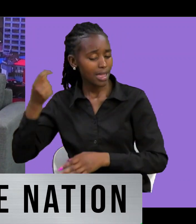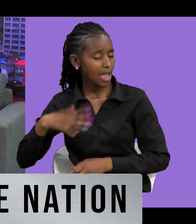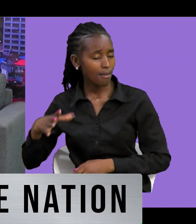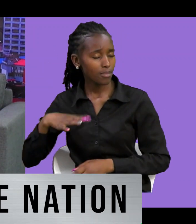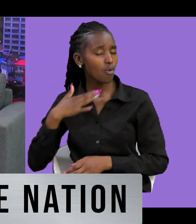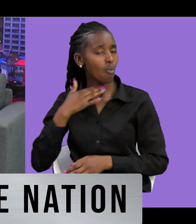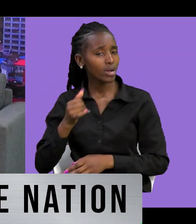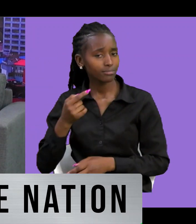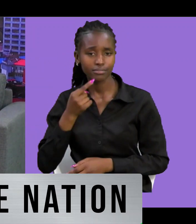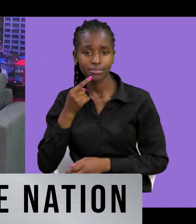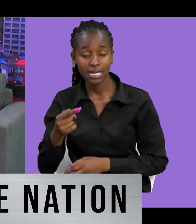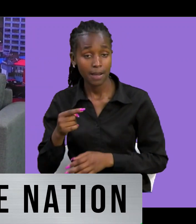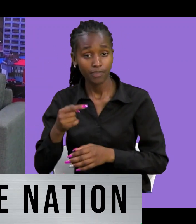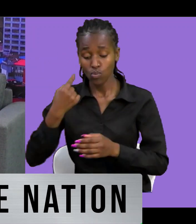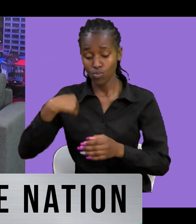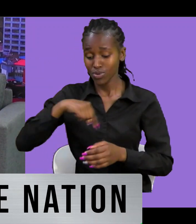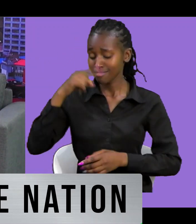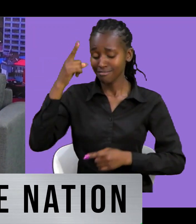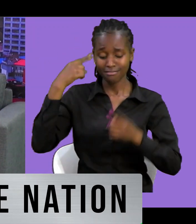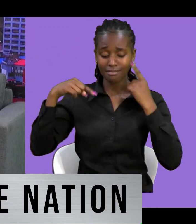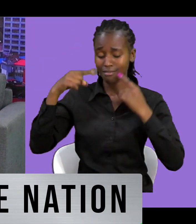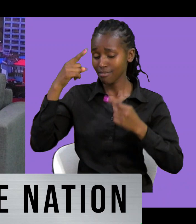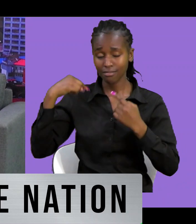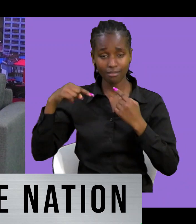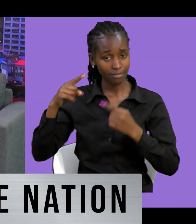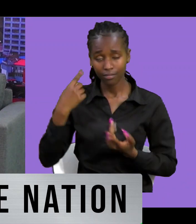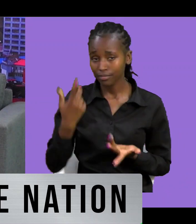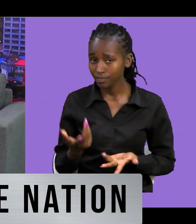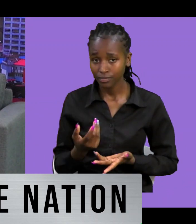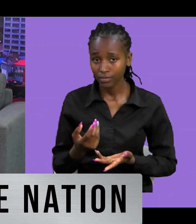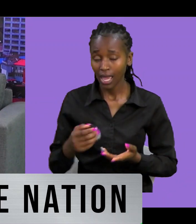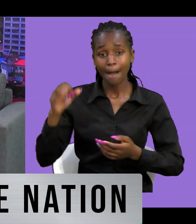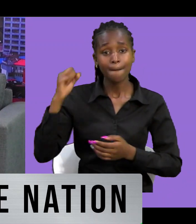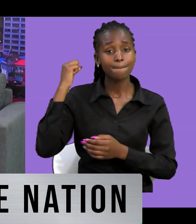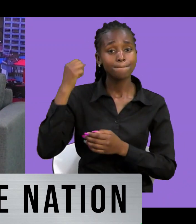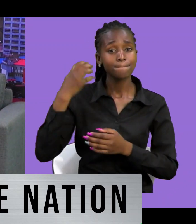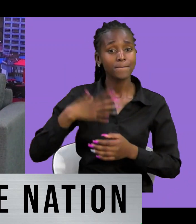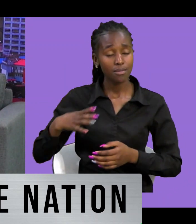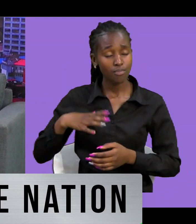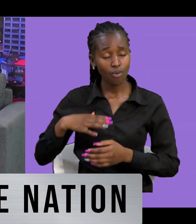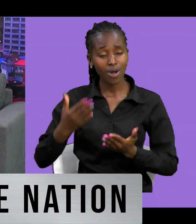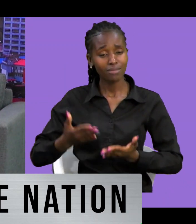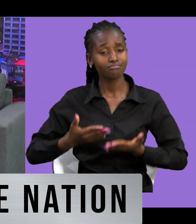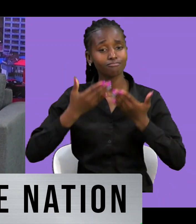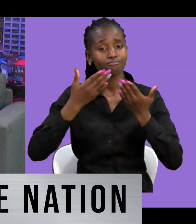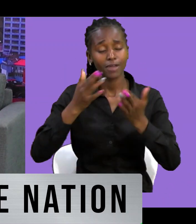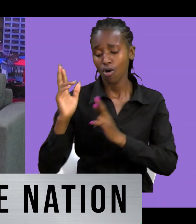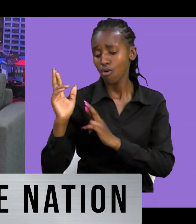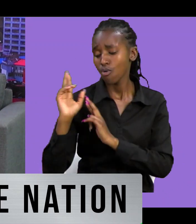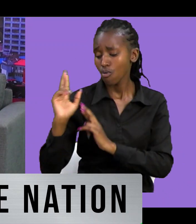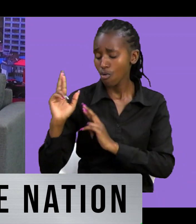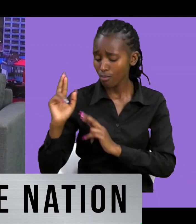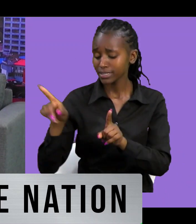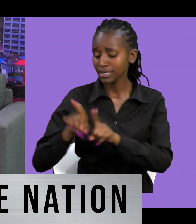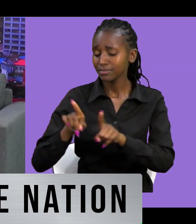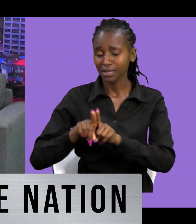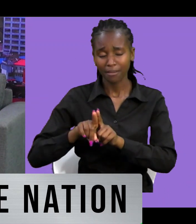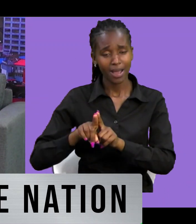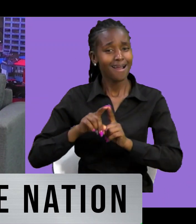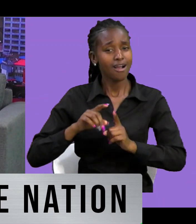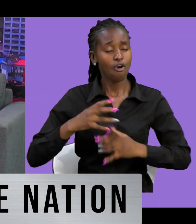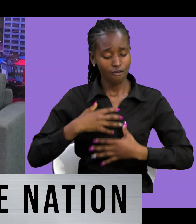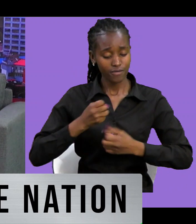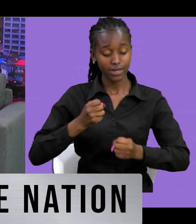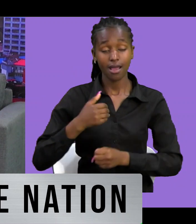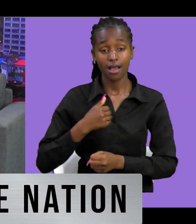seats because this wananchi had the courage in you, had the hope, and they chose you because they saw you